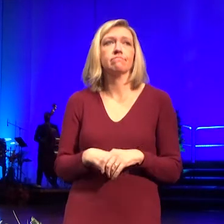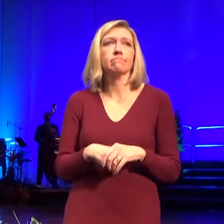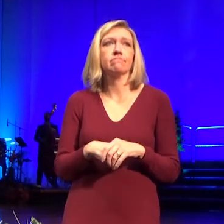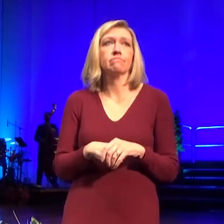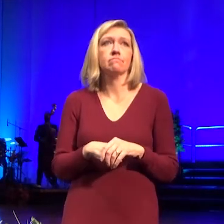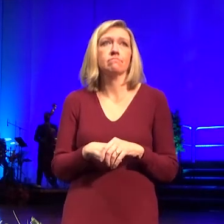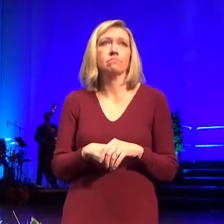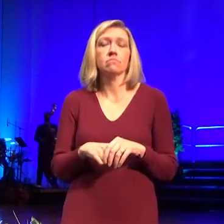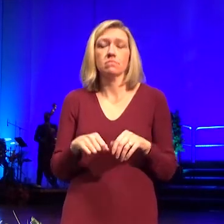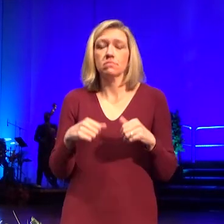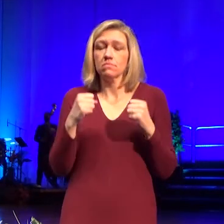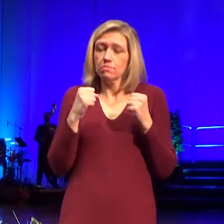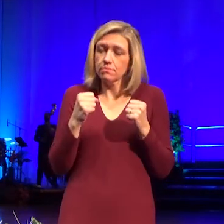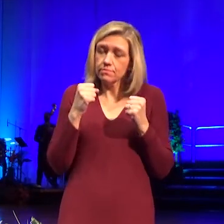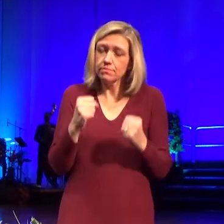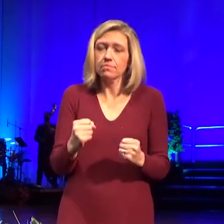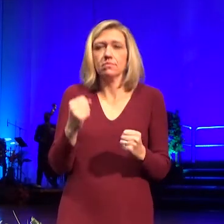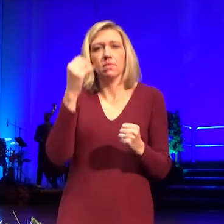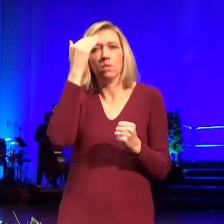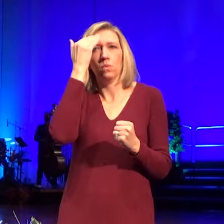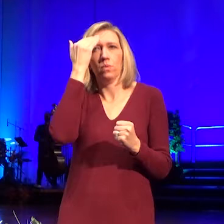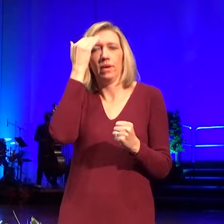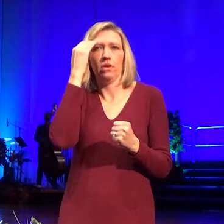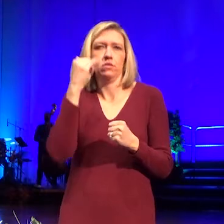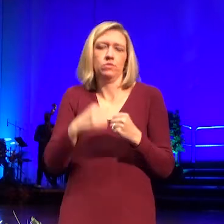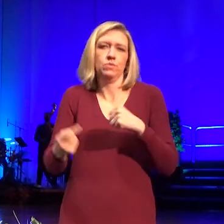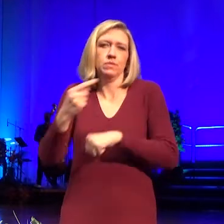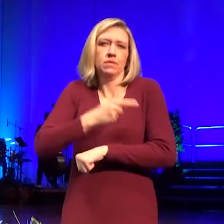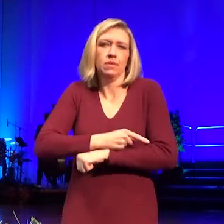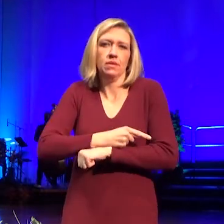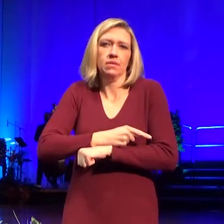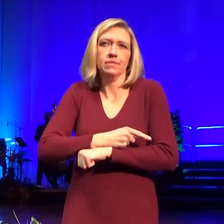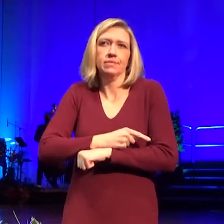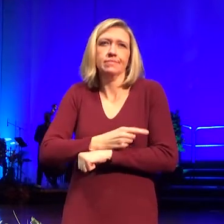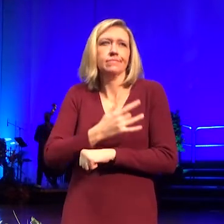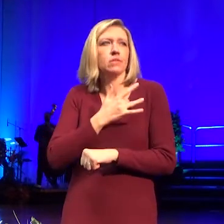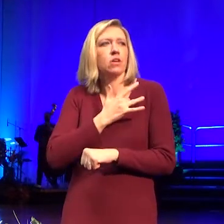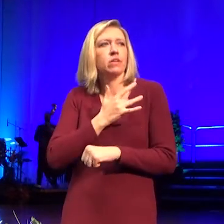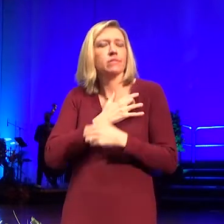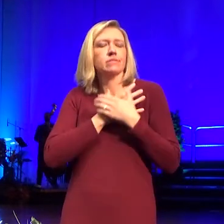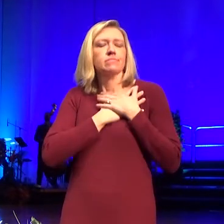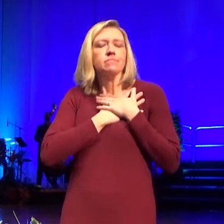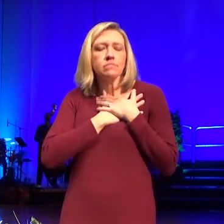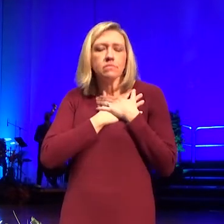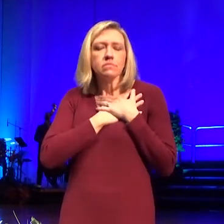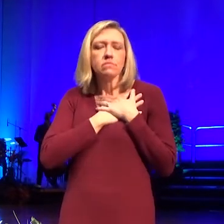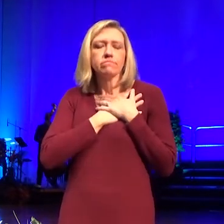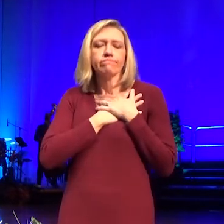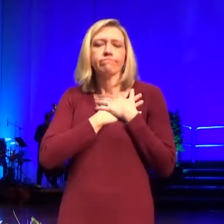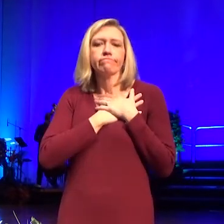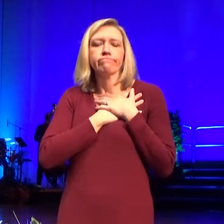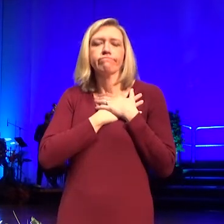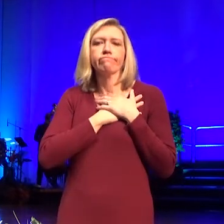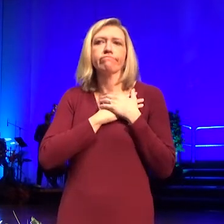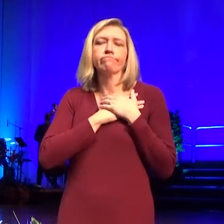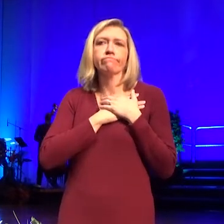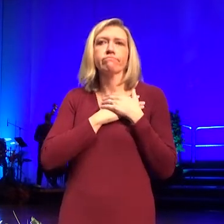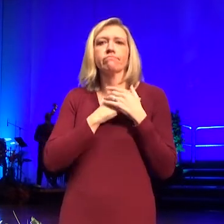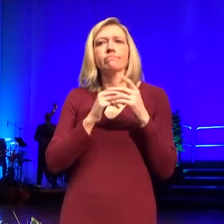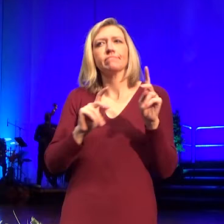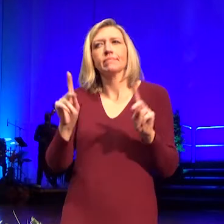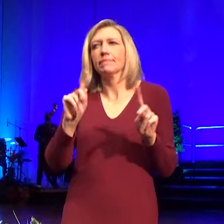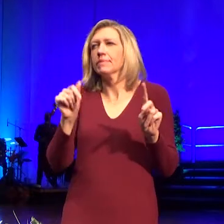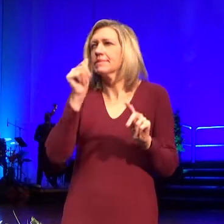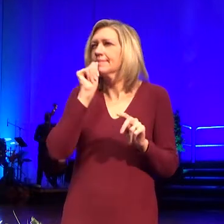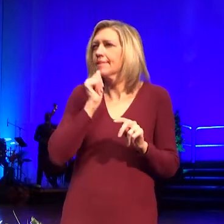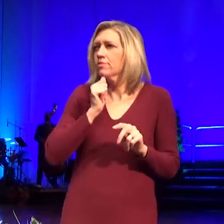And we are so aware of that this day as our hearts go out to those who are suffering